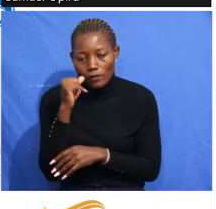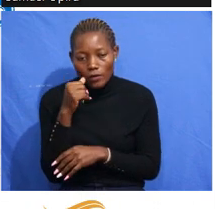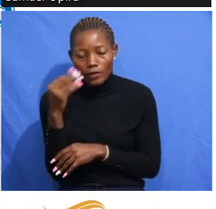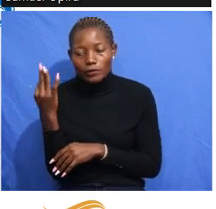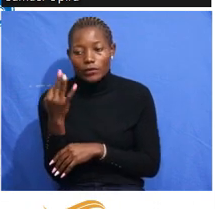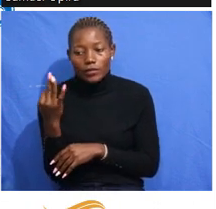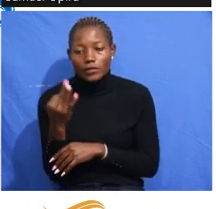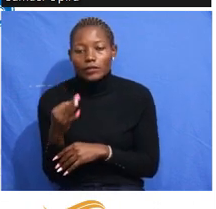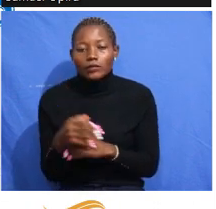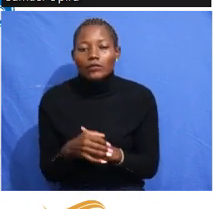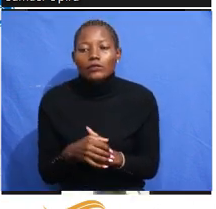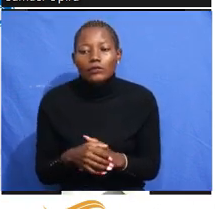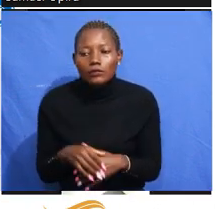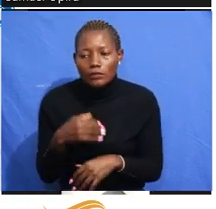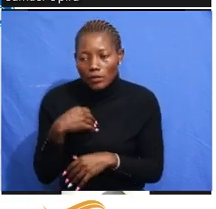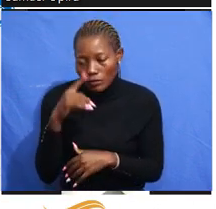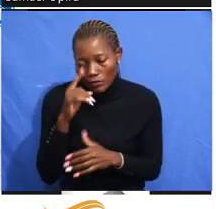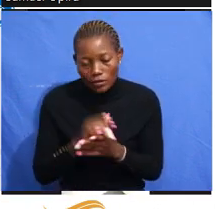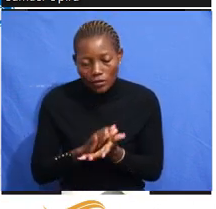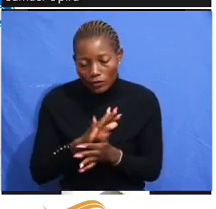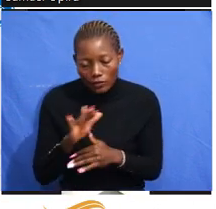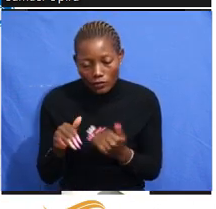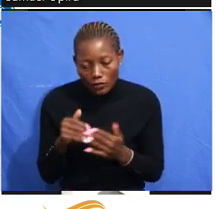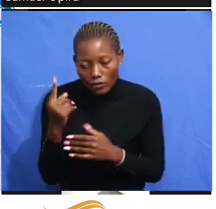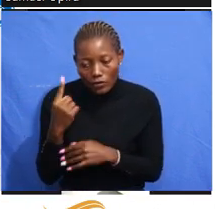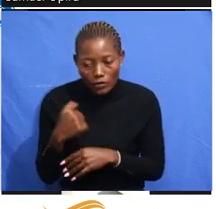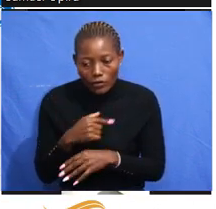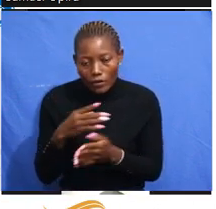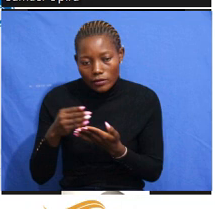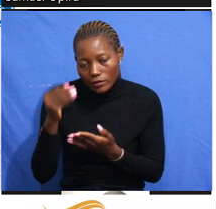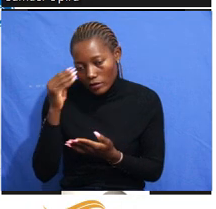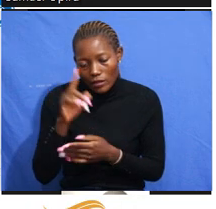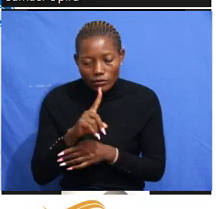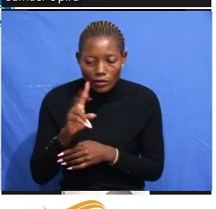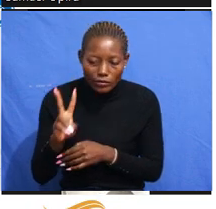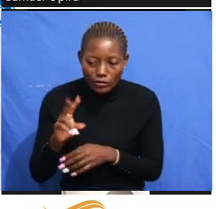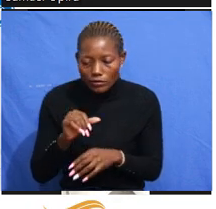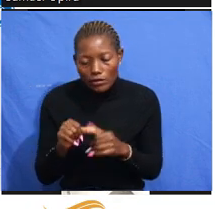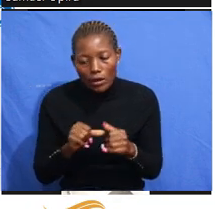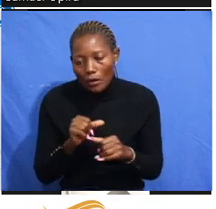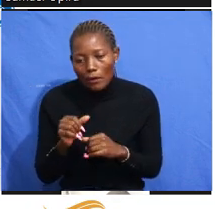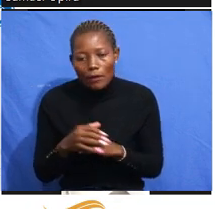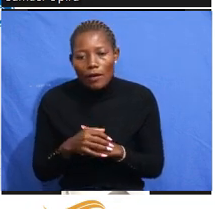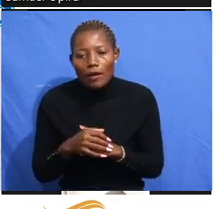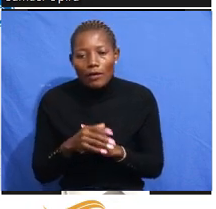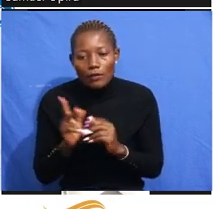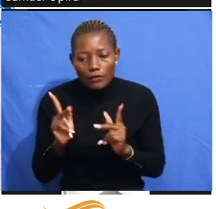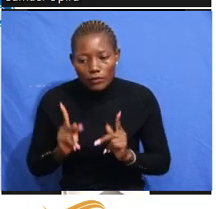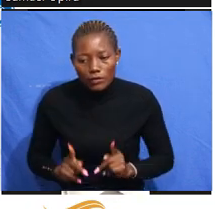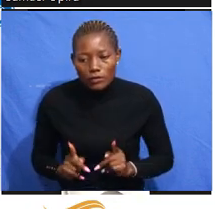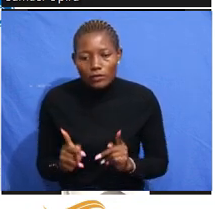presentation. I believe all of us learned 1 or 2 in terms of physiology, anatomy